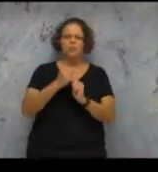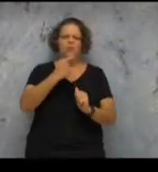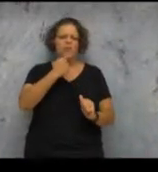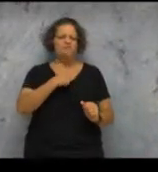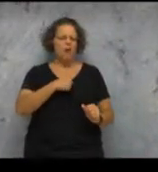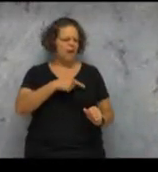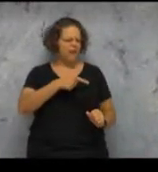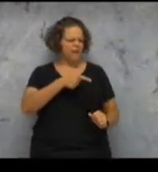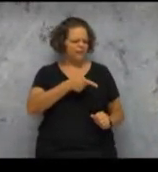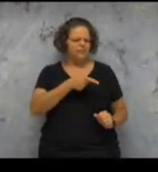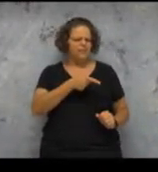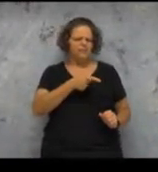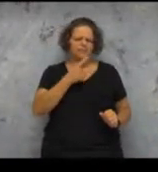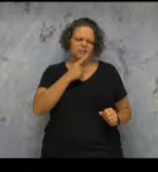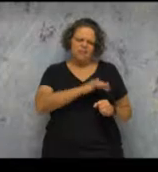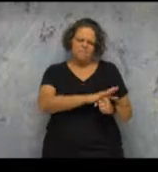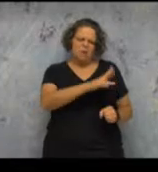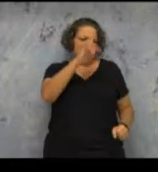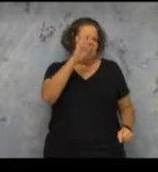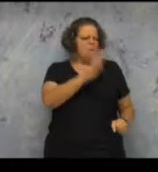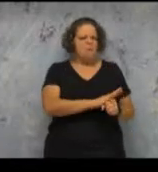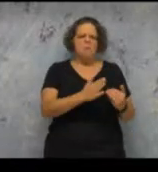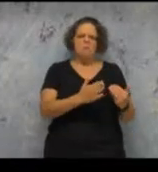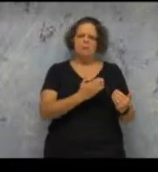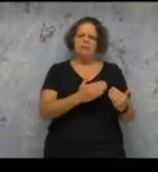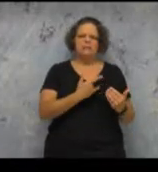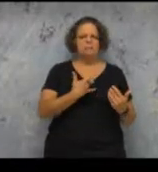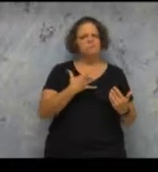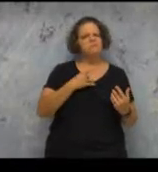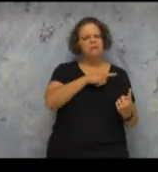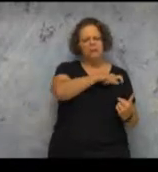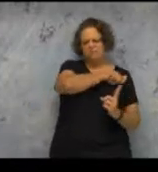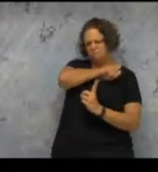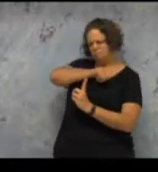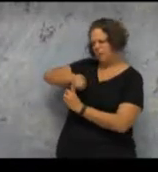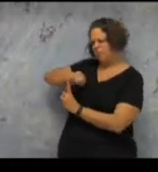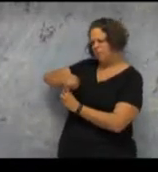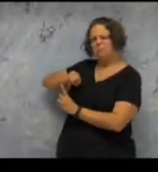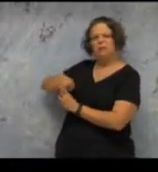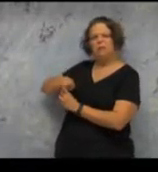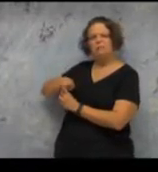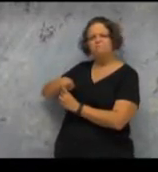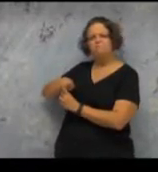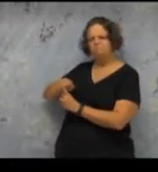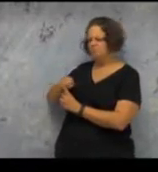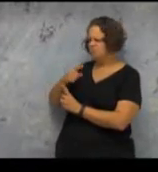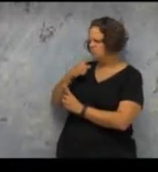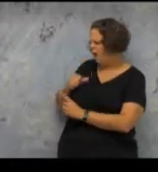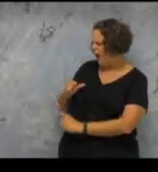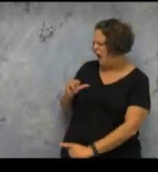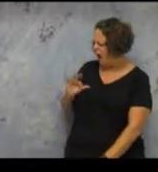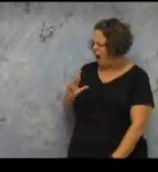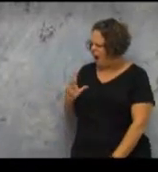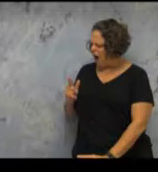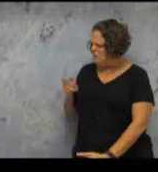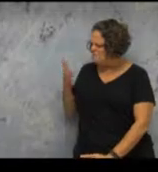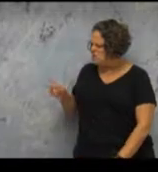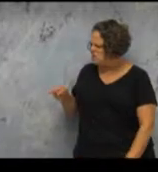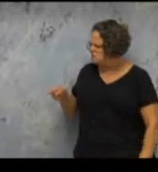on Blue. "Red is a great color," he'd say. "Red is hot, blue is